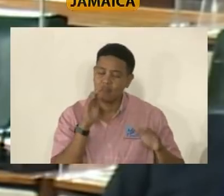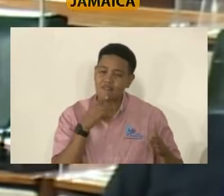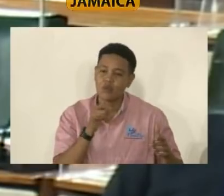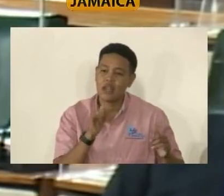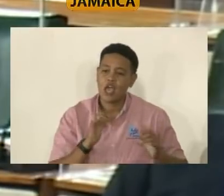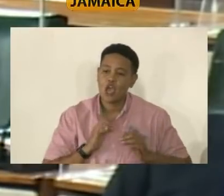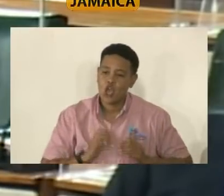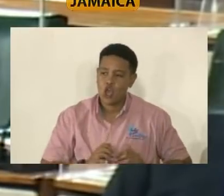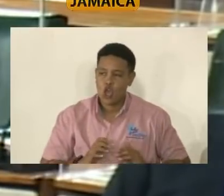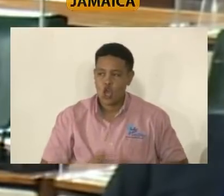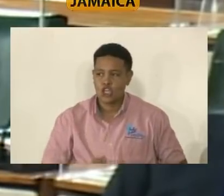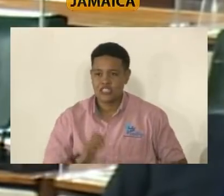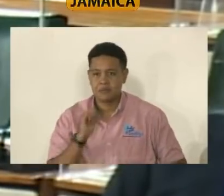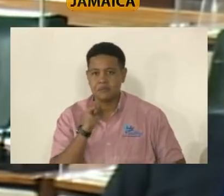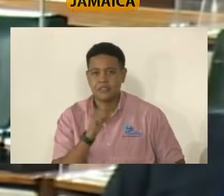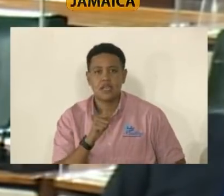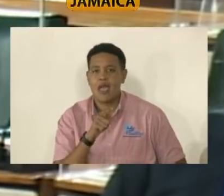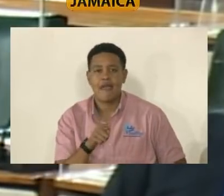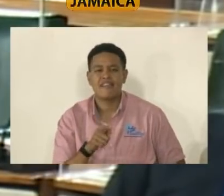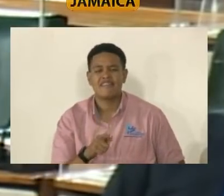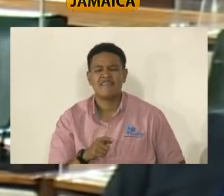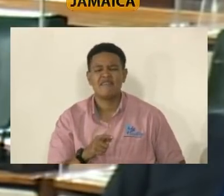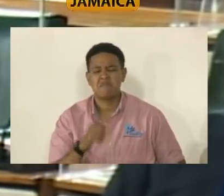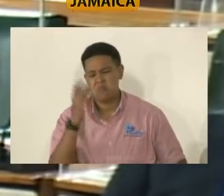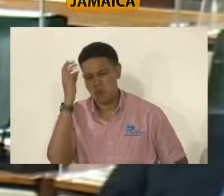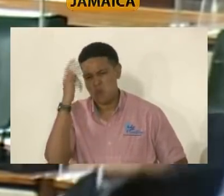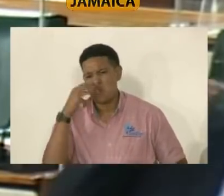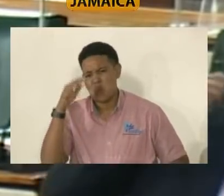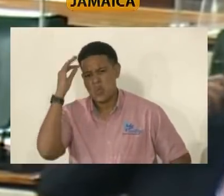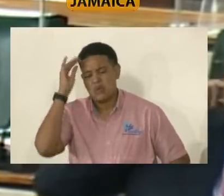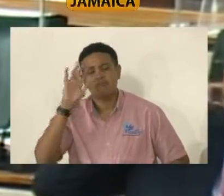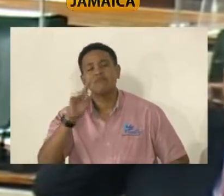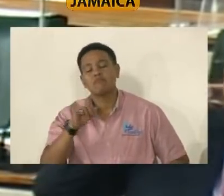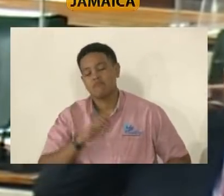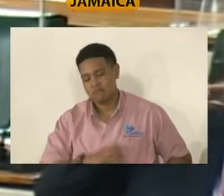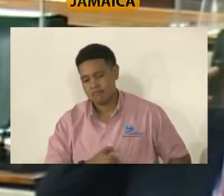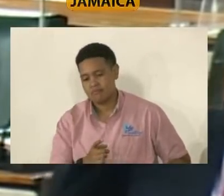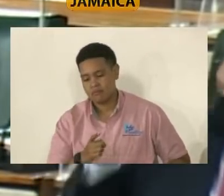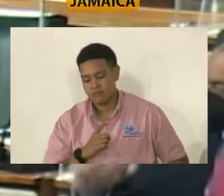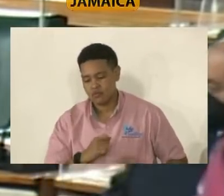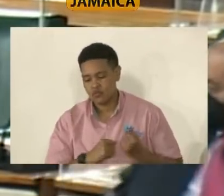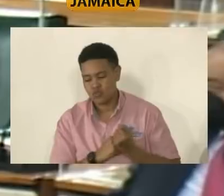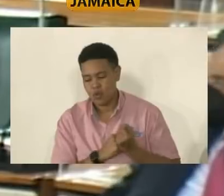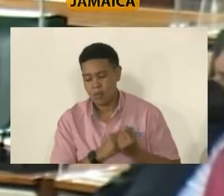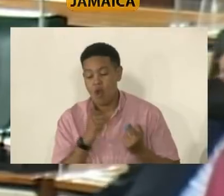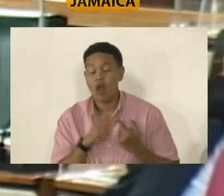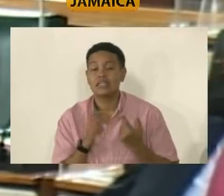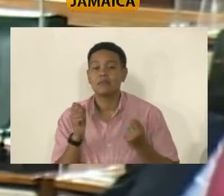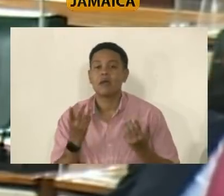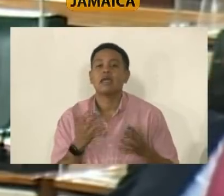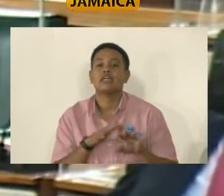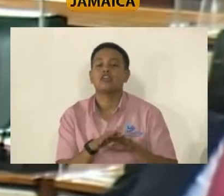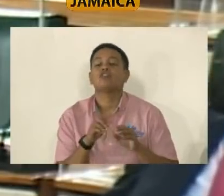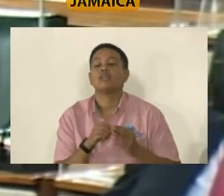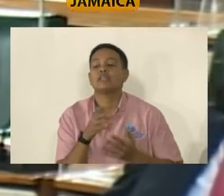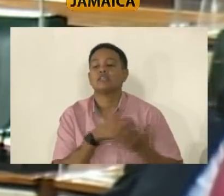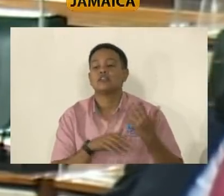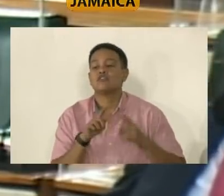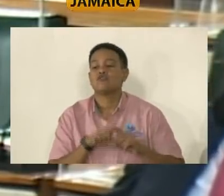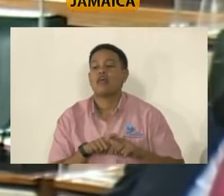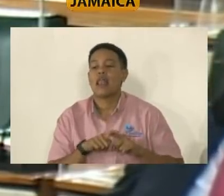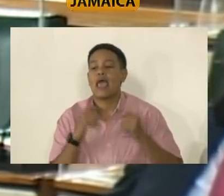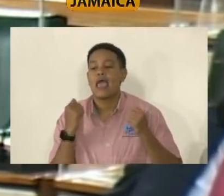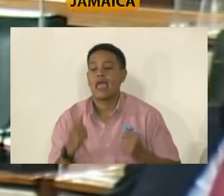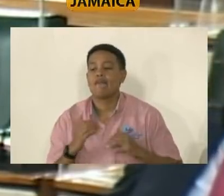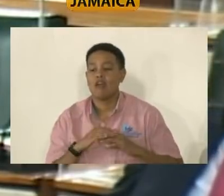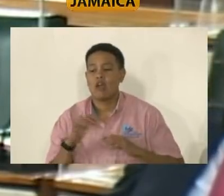major cultural shift. Provide support for each client from entry until they are reintegrated. Rely heavily on